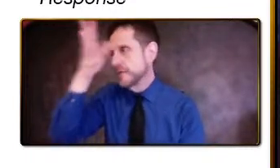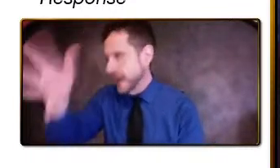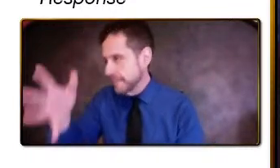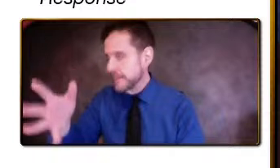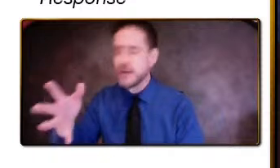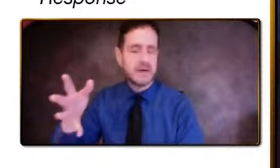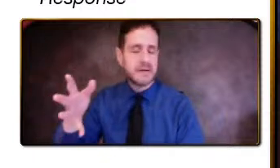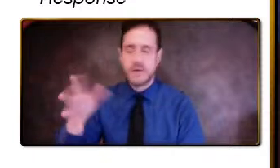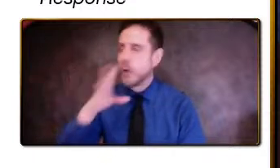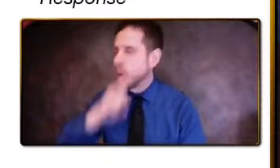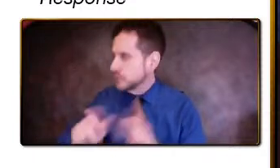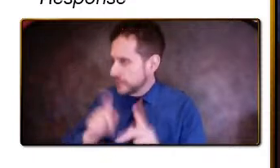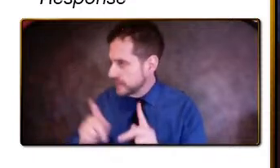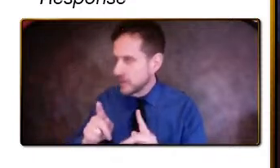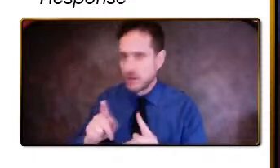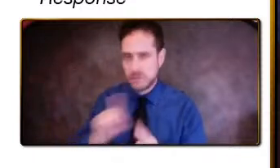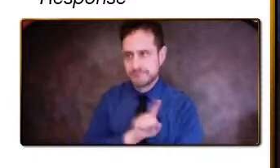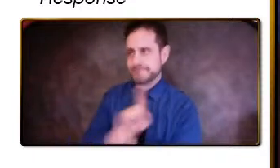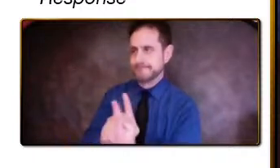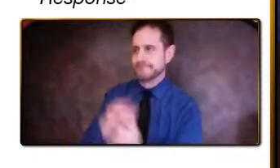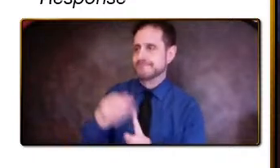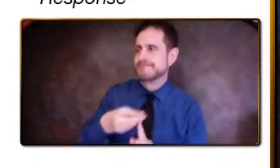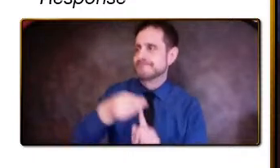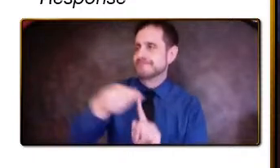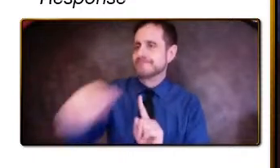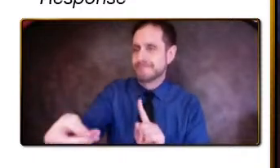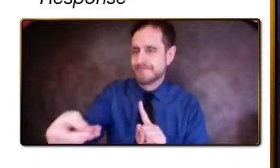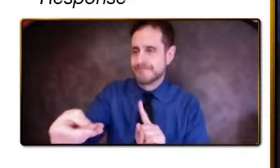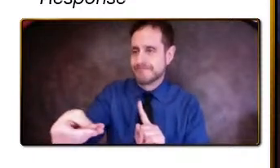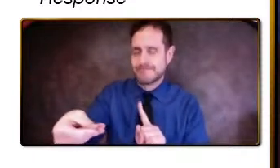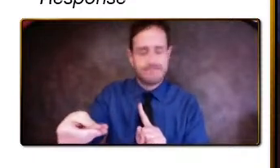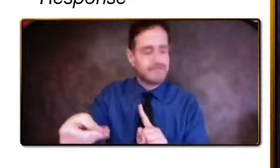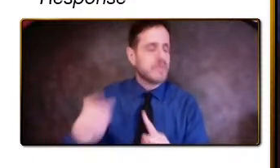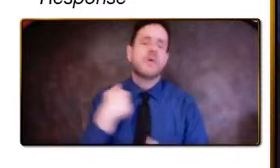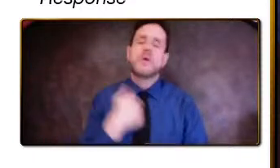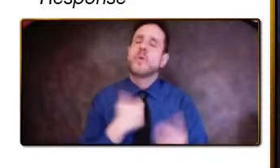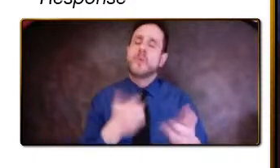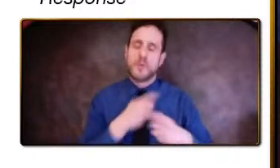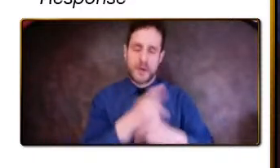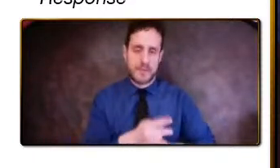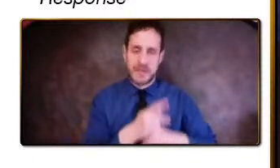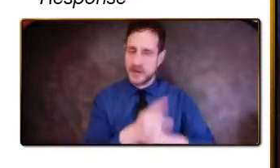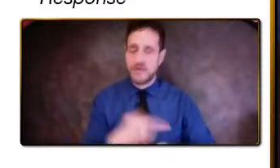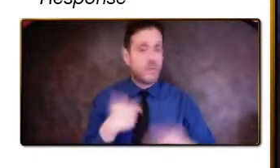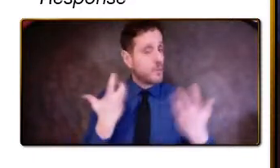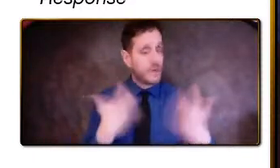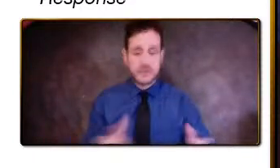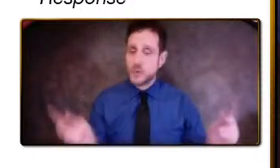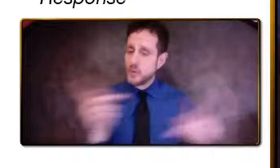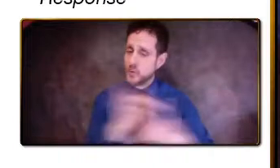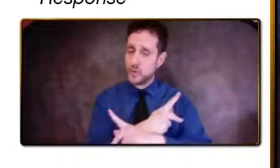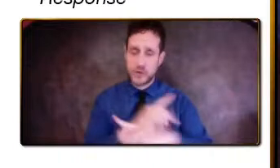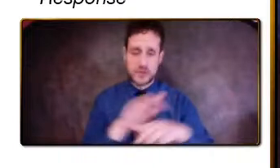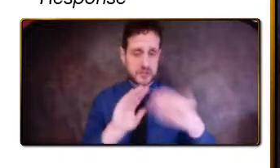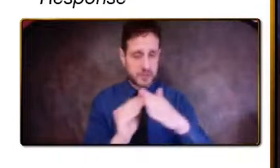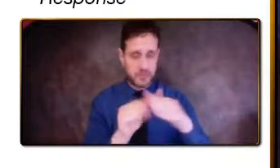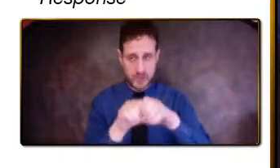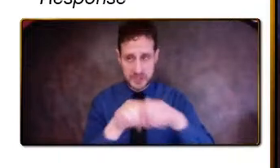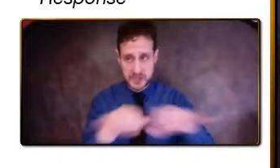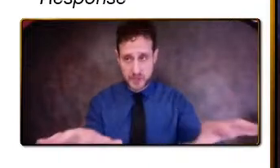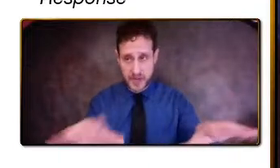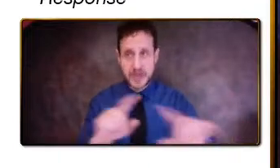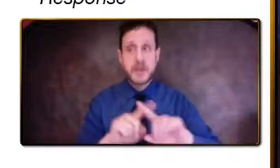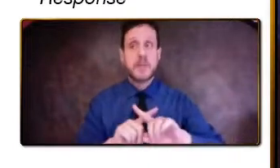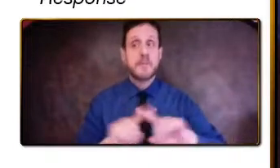grandparents. And we want to be careful and avoid more community spread. Having said that, as